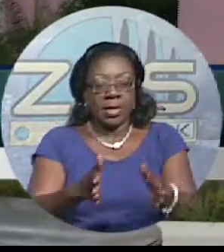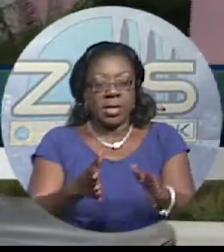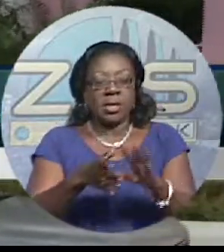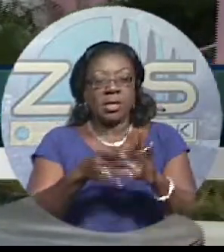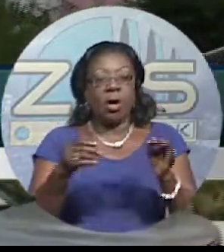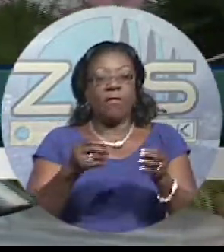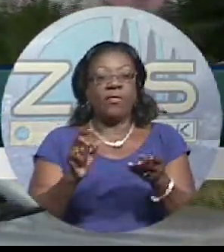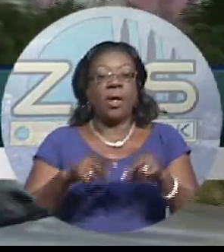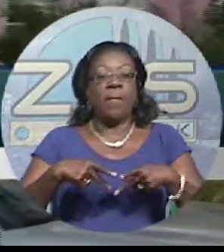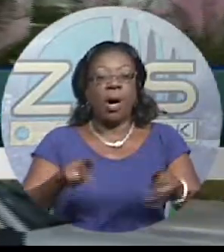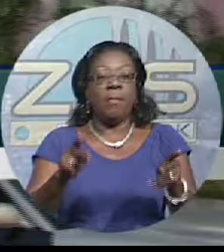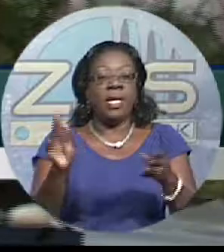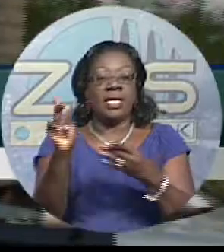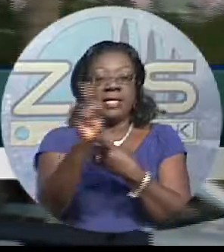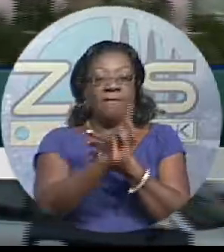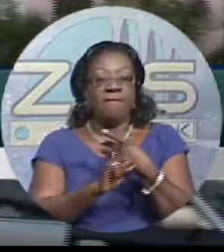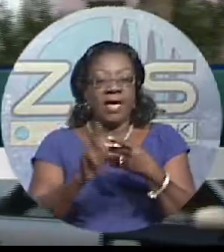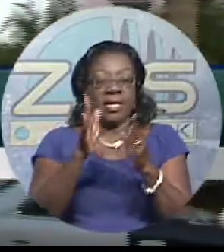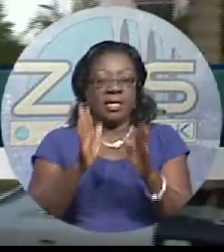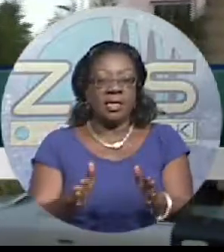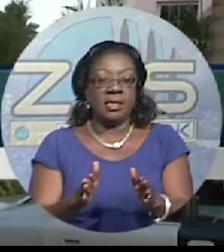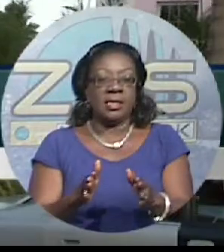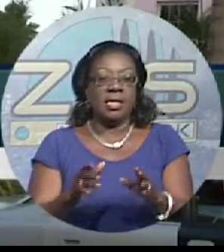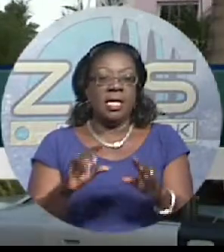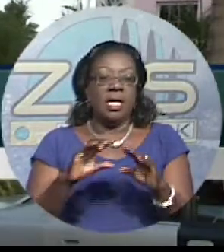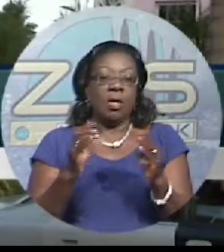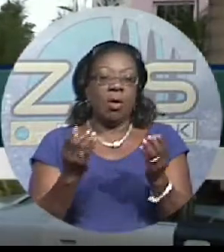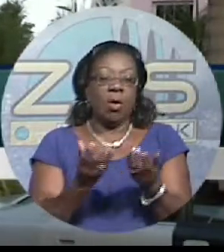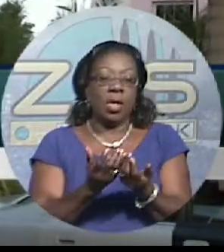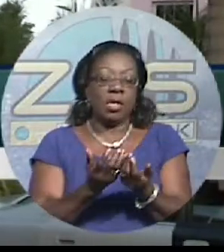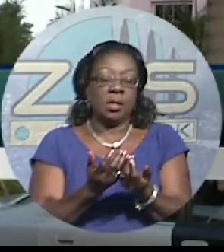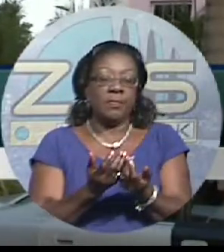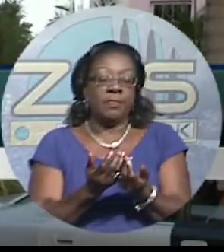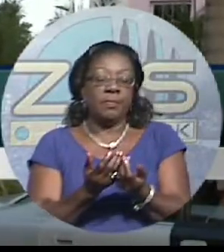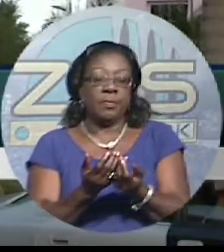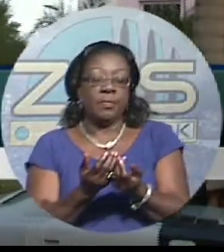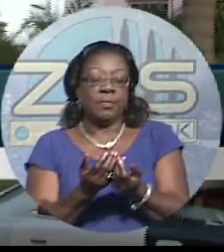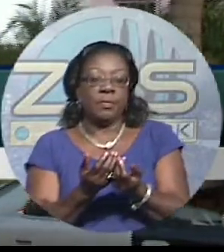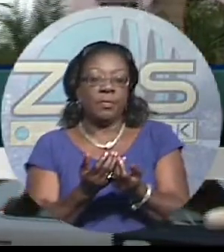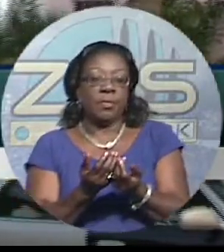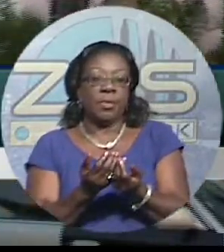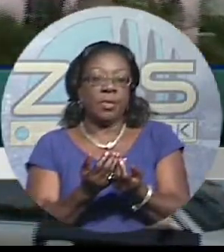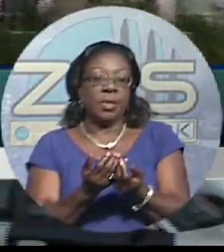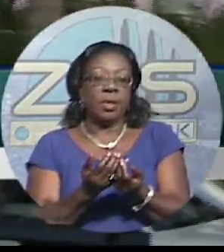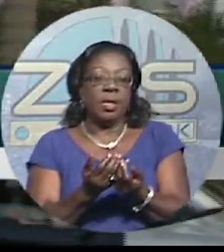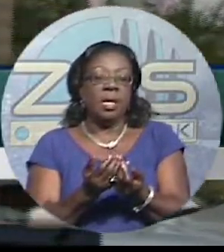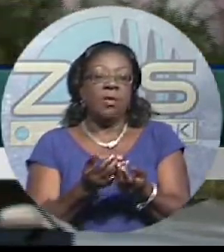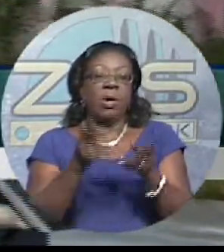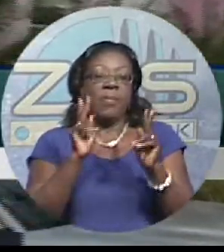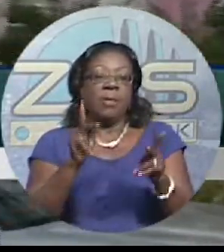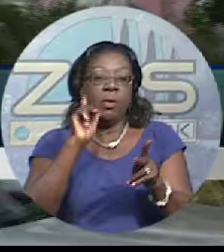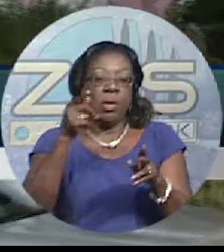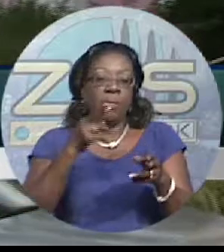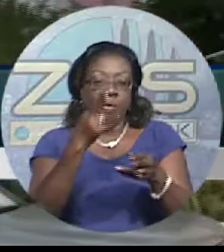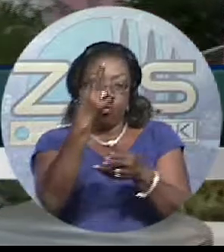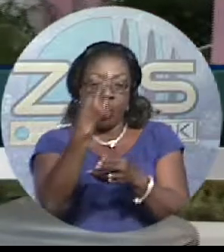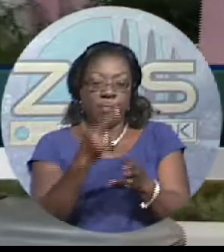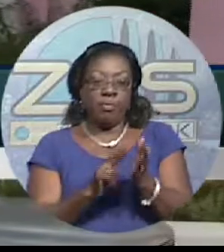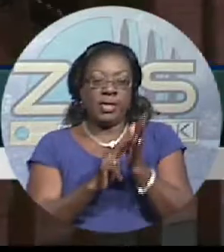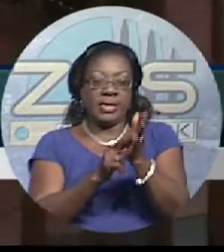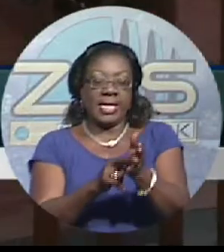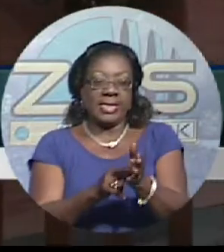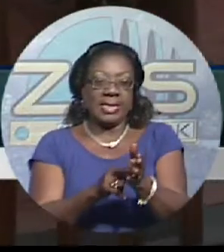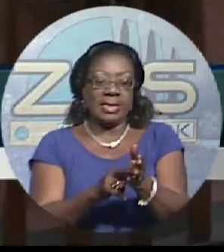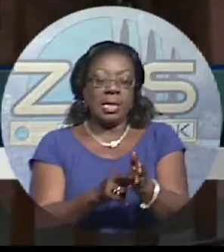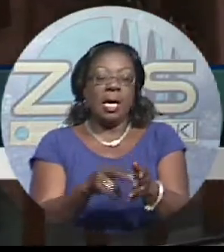moves to ensure that everyone has access to justice regardless of their financial situation. The Public Defenders Office will